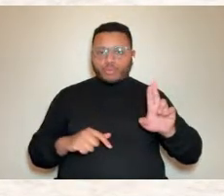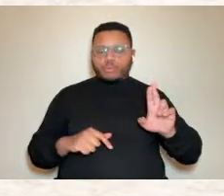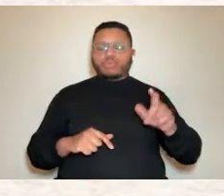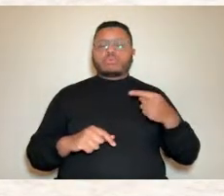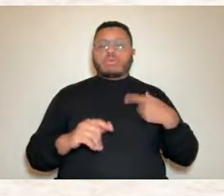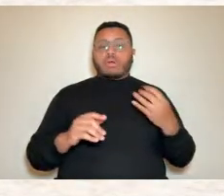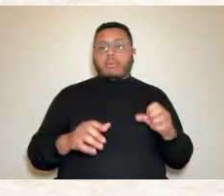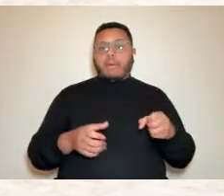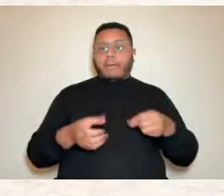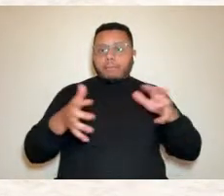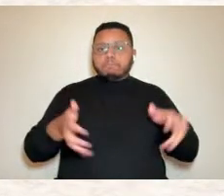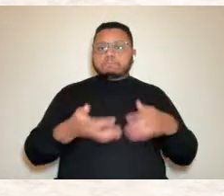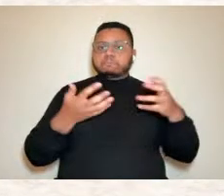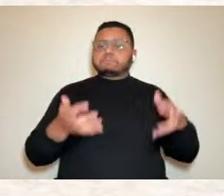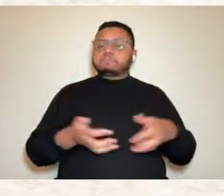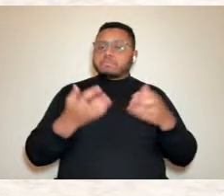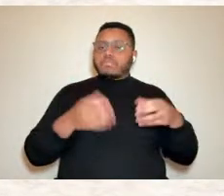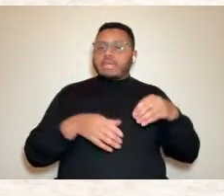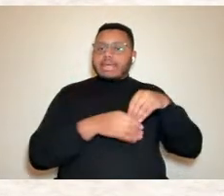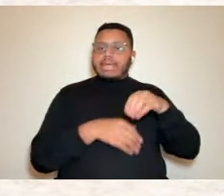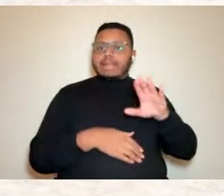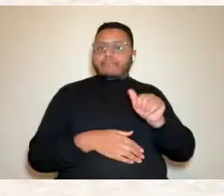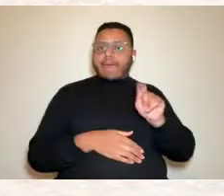our batter.